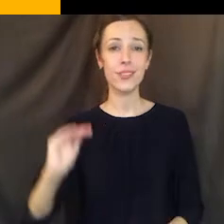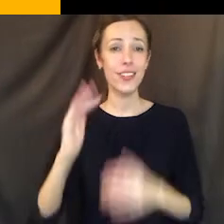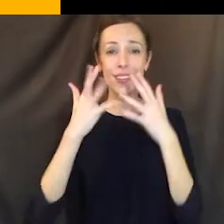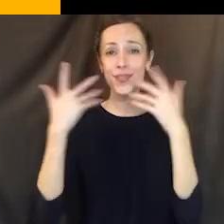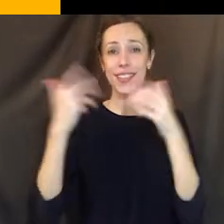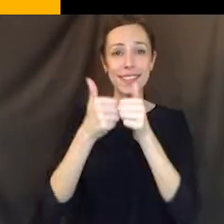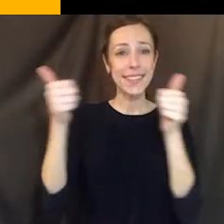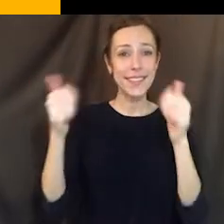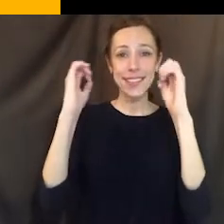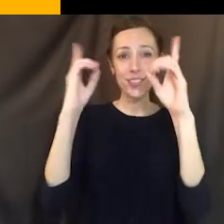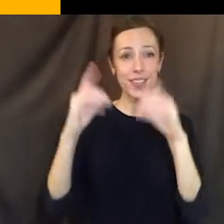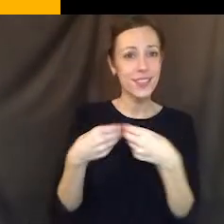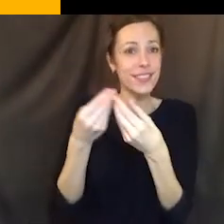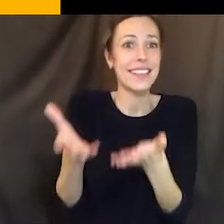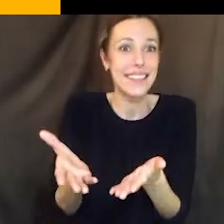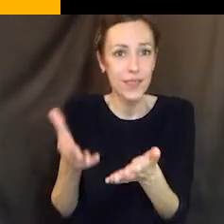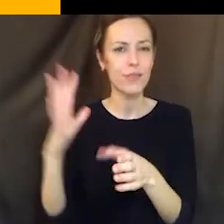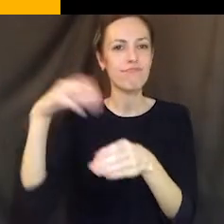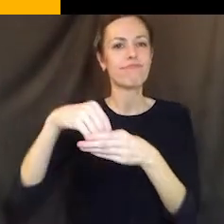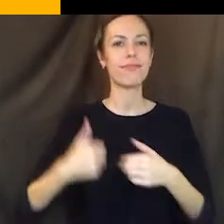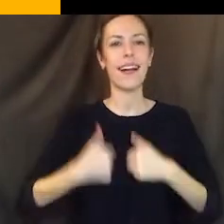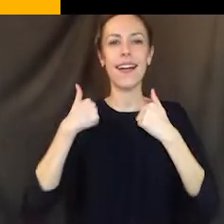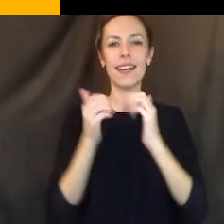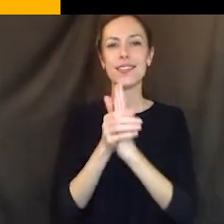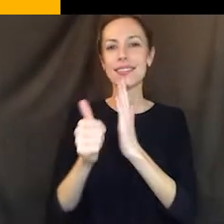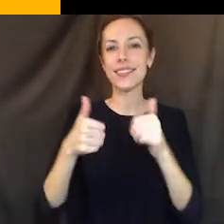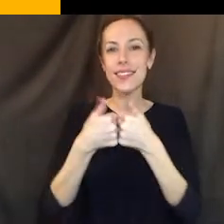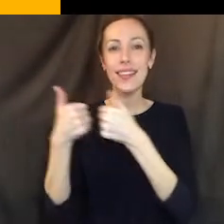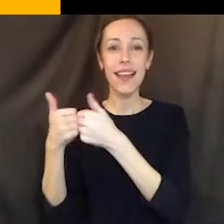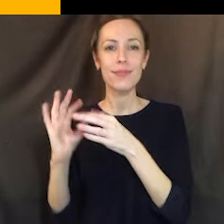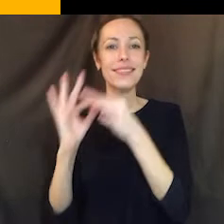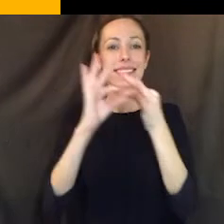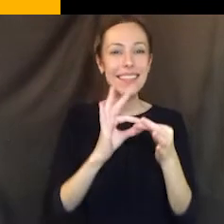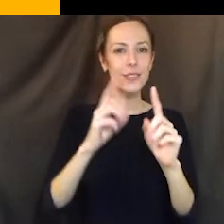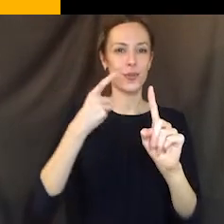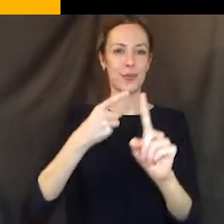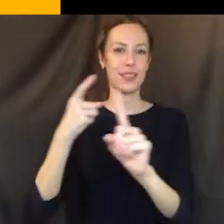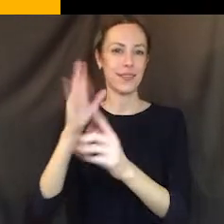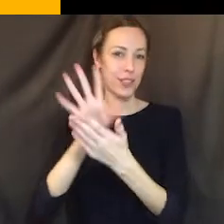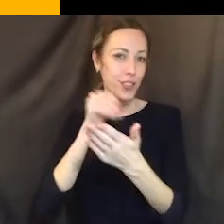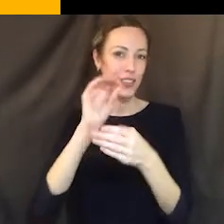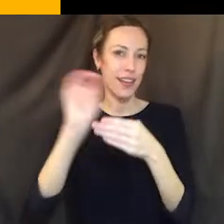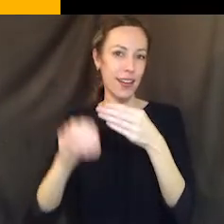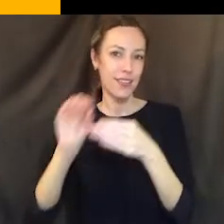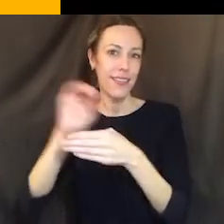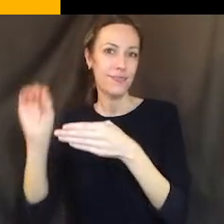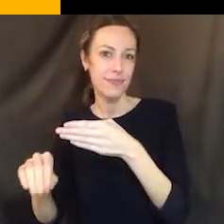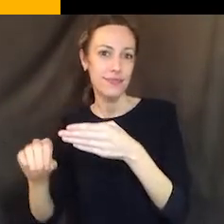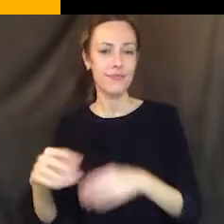and outcomes. We work with teachers, coaches, and parents to reach and accompany children meaningfully at home.